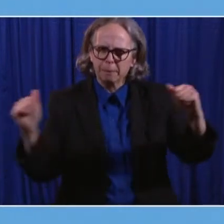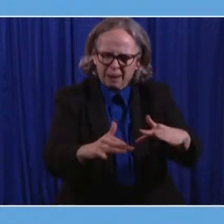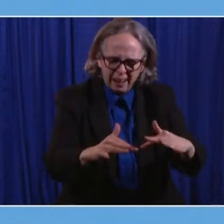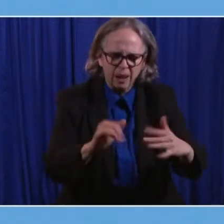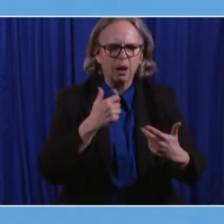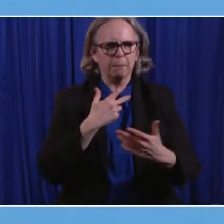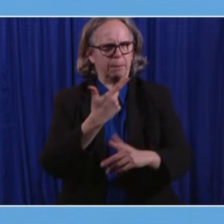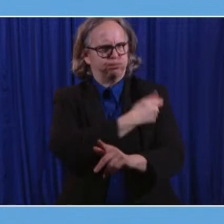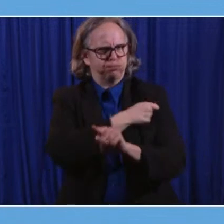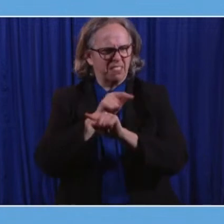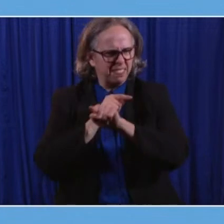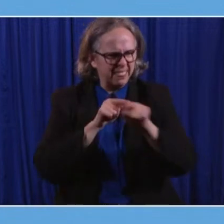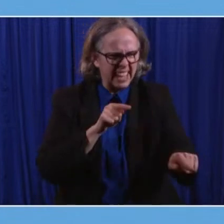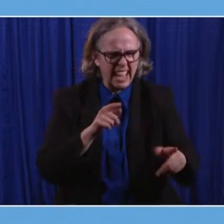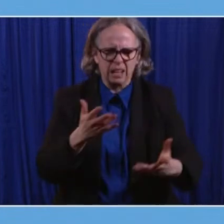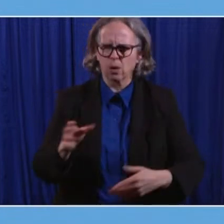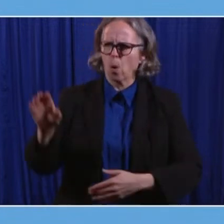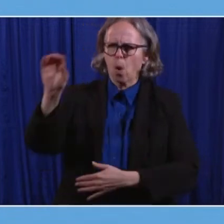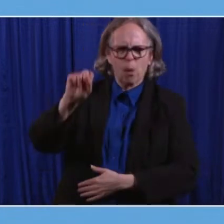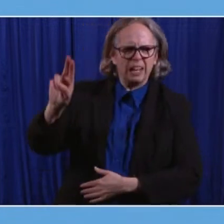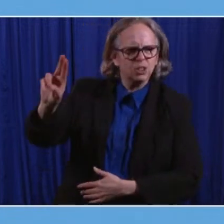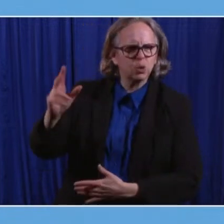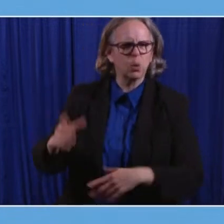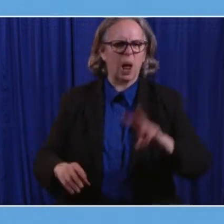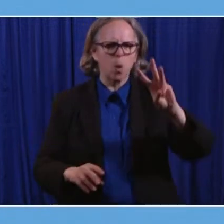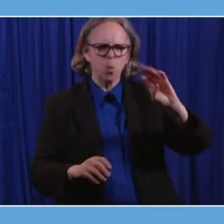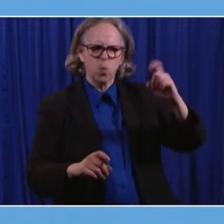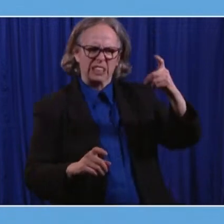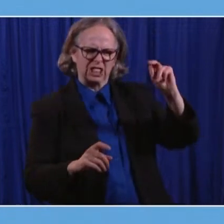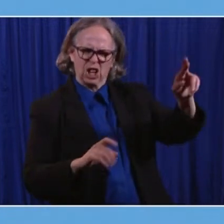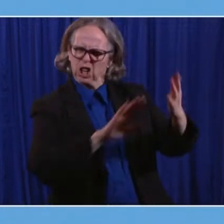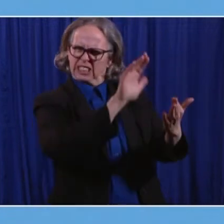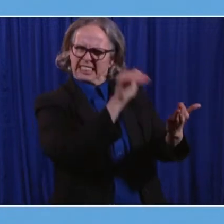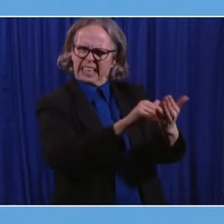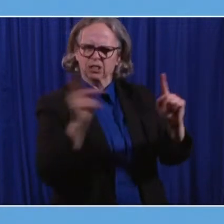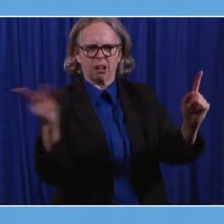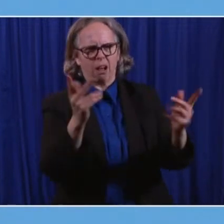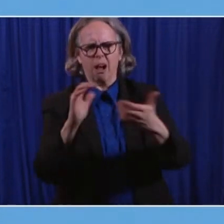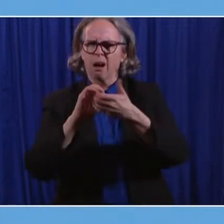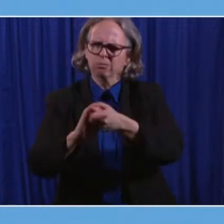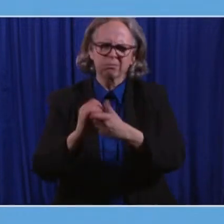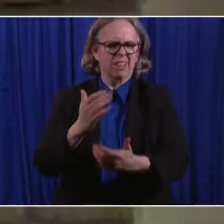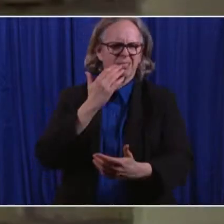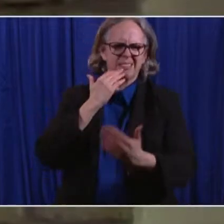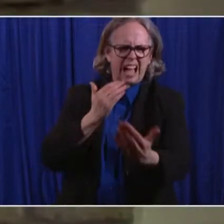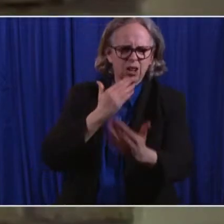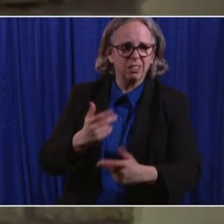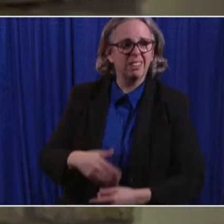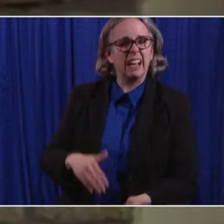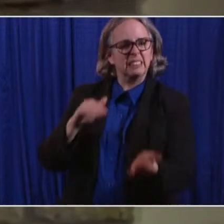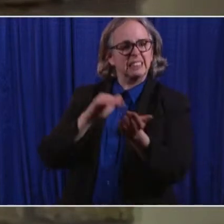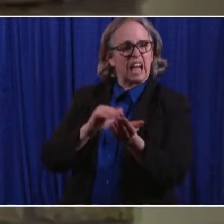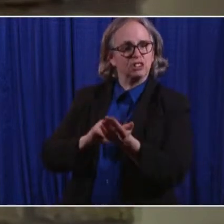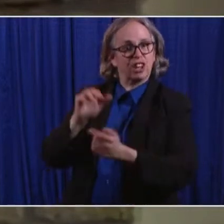operation. I want to thank Dr. Andy Thomas for his leadership and his work